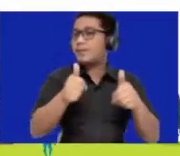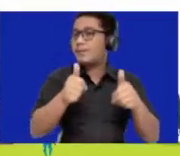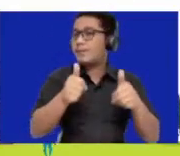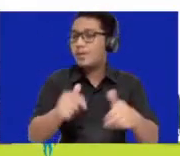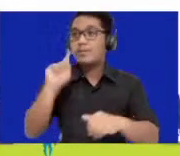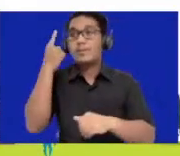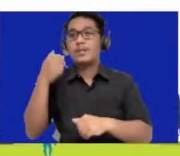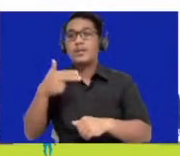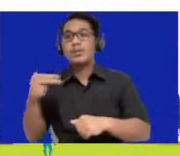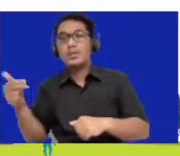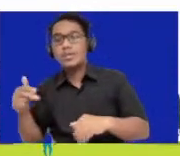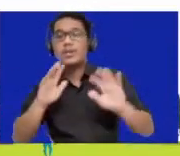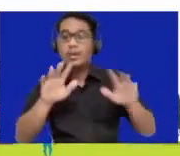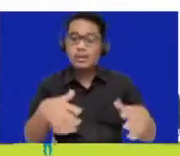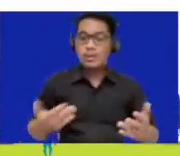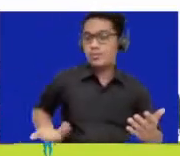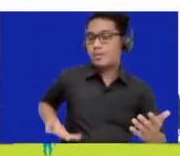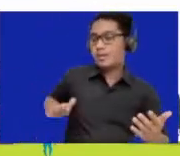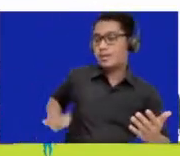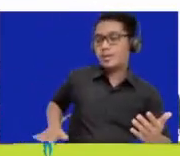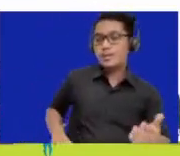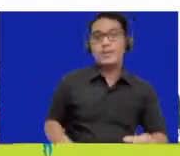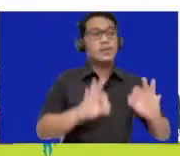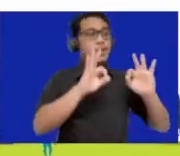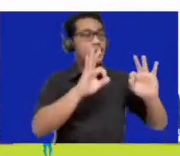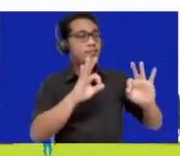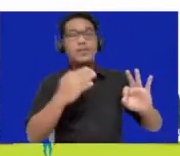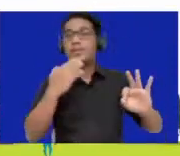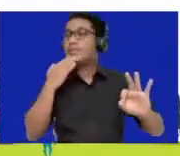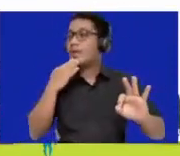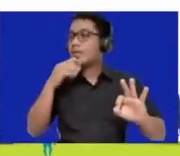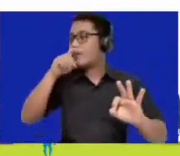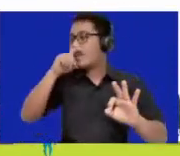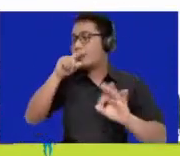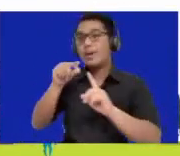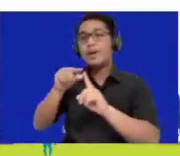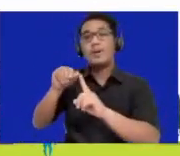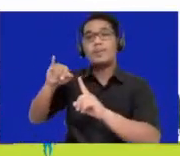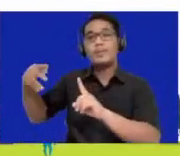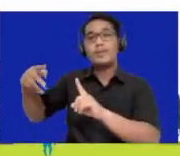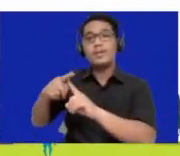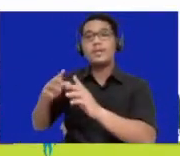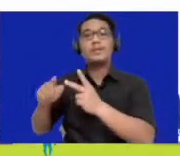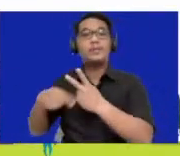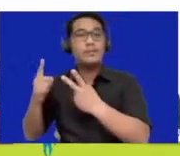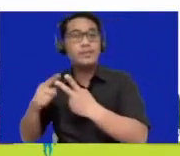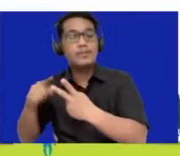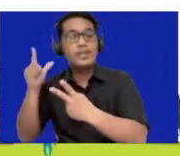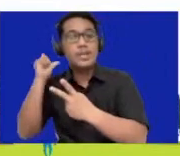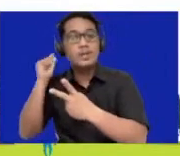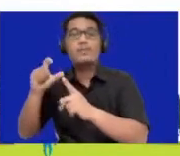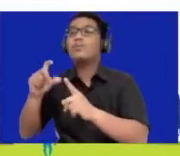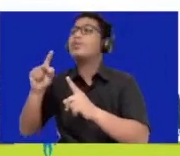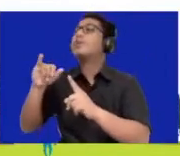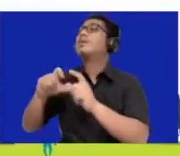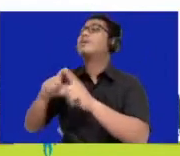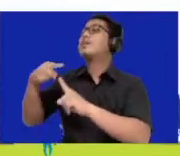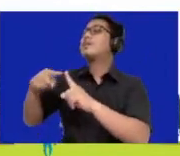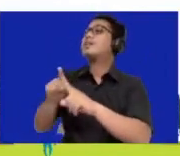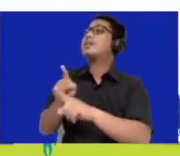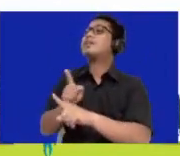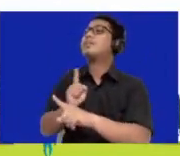Pete and Krista from WFP. They have used some wonderful words about our